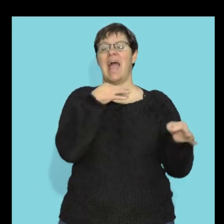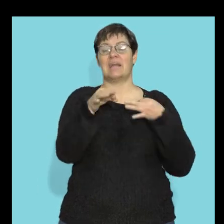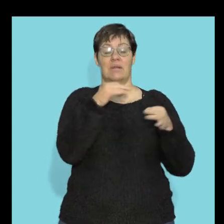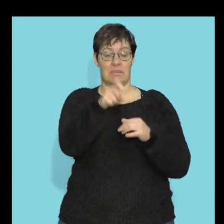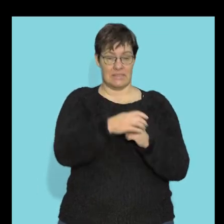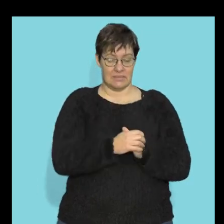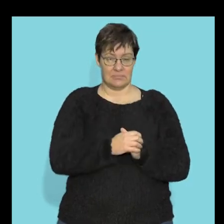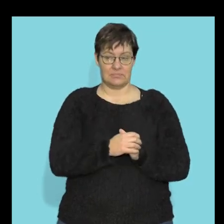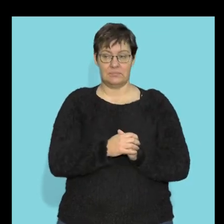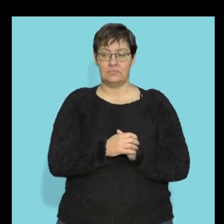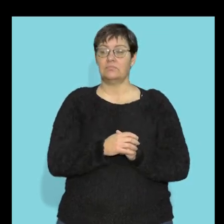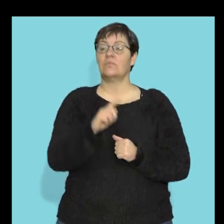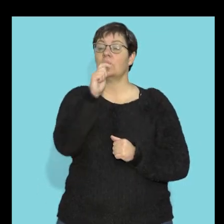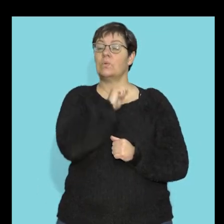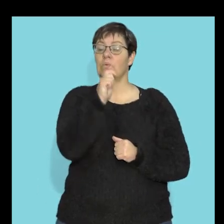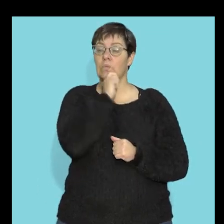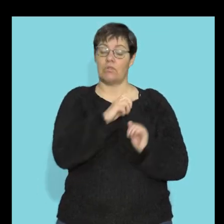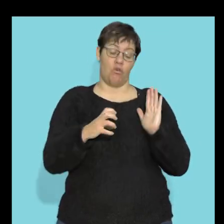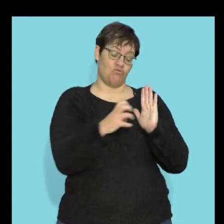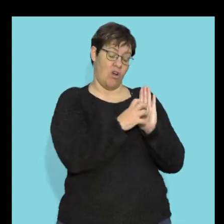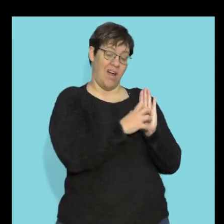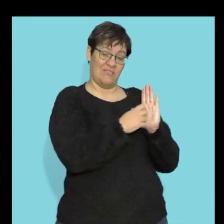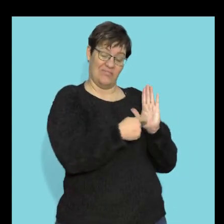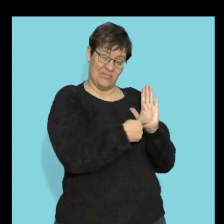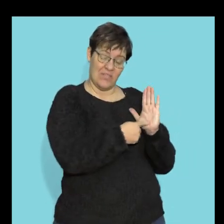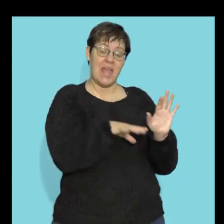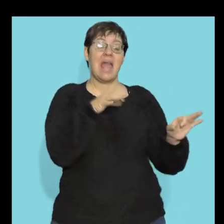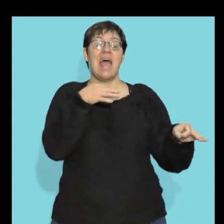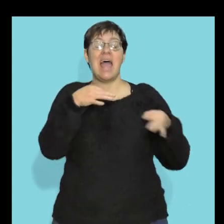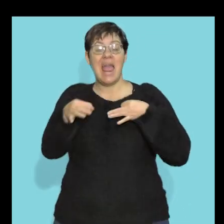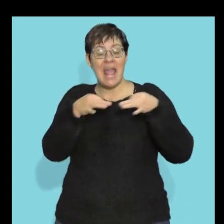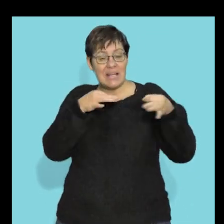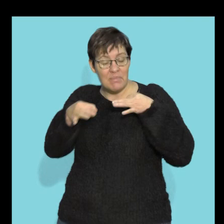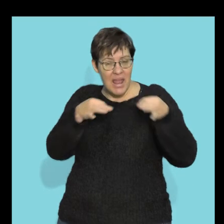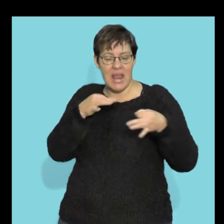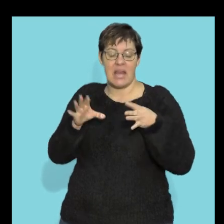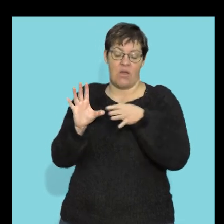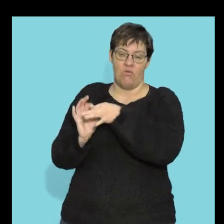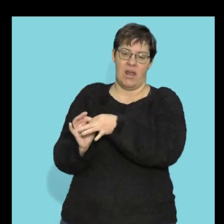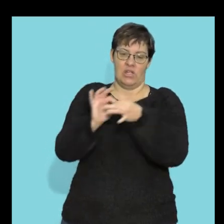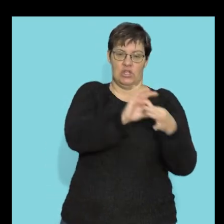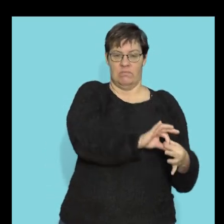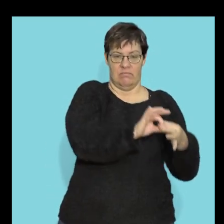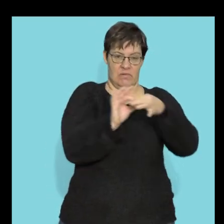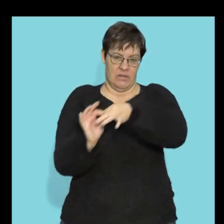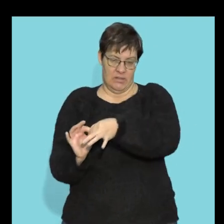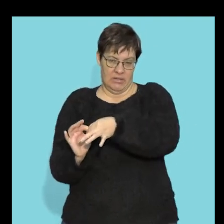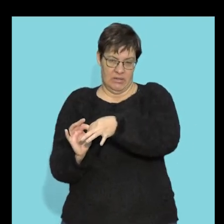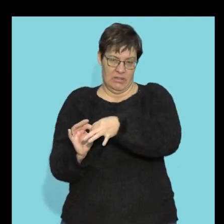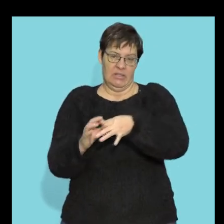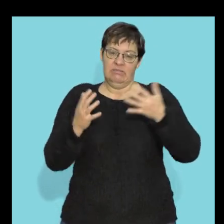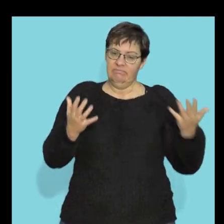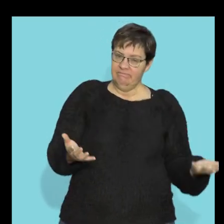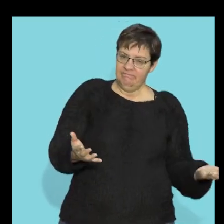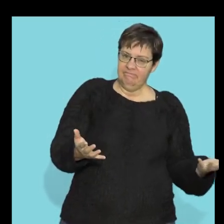explain. It says, use the graph to explain the relationship,